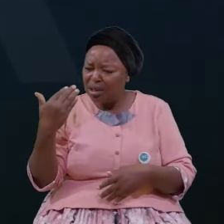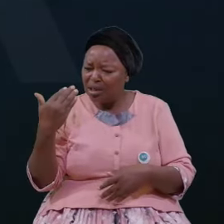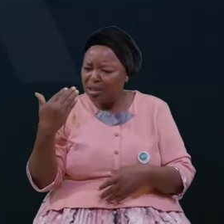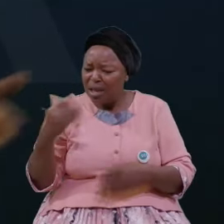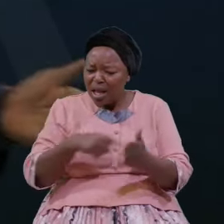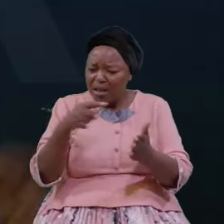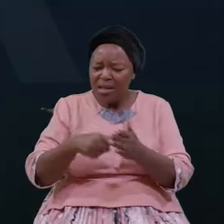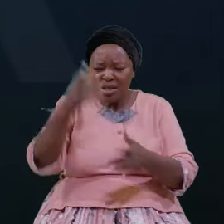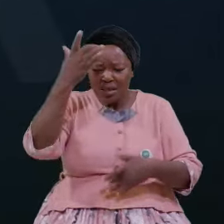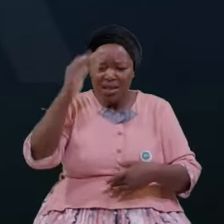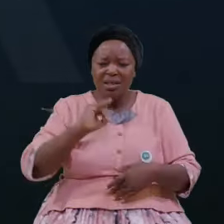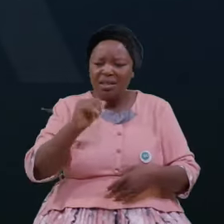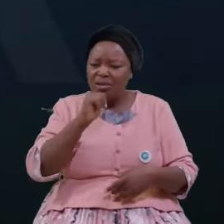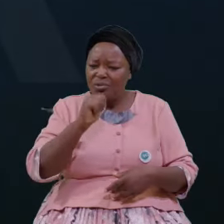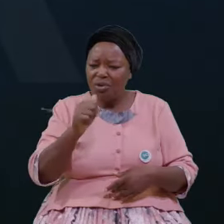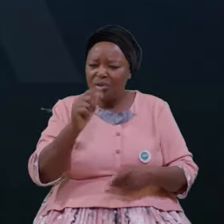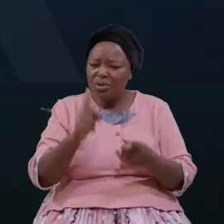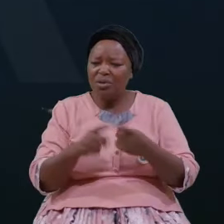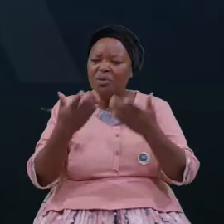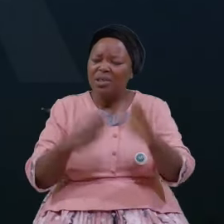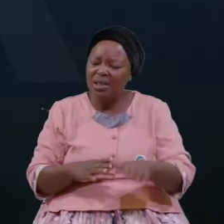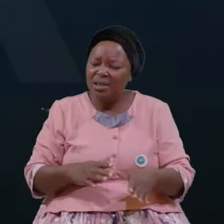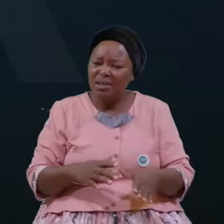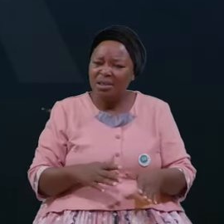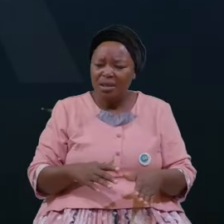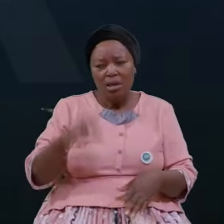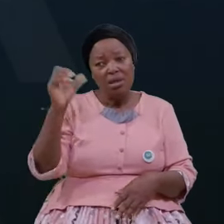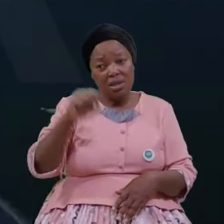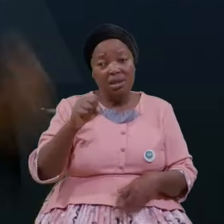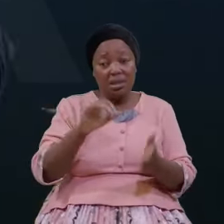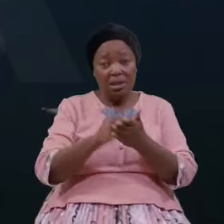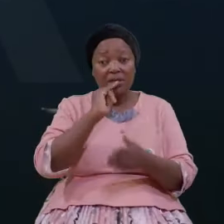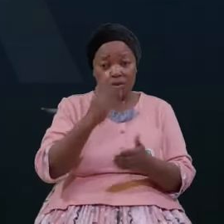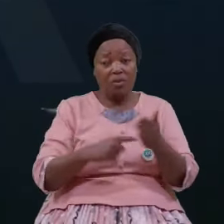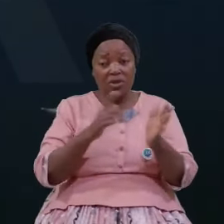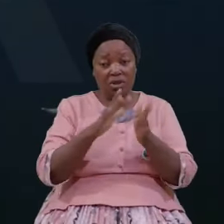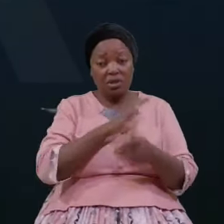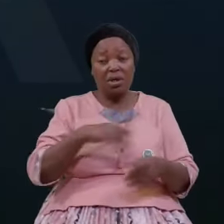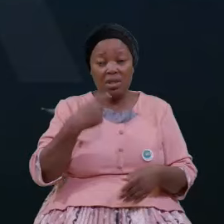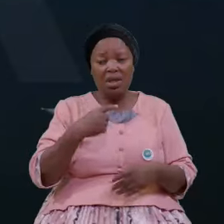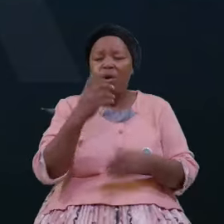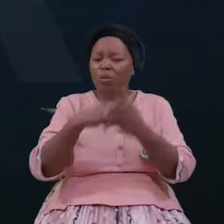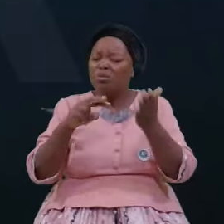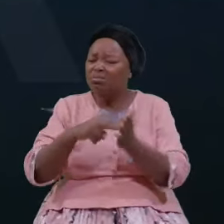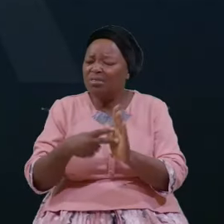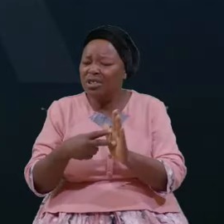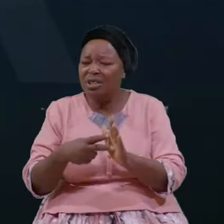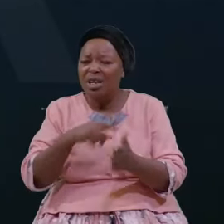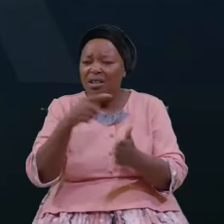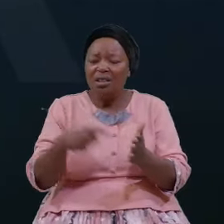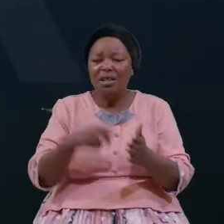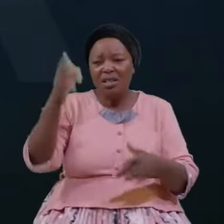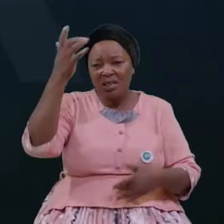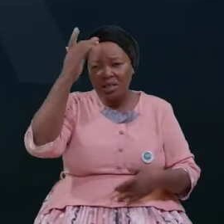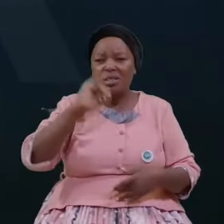is not unto death." Yes, that's what he said. What did he mean? The sickness is not